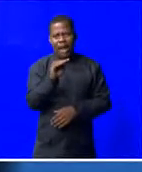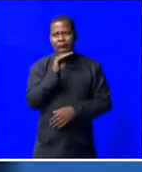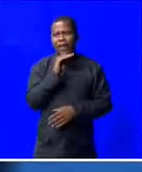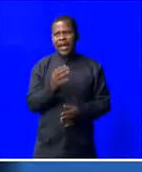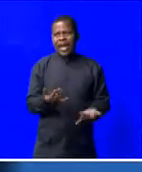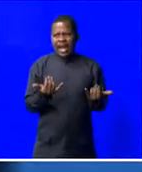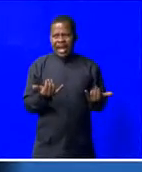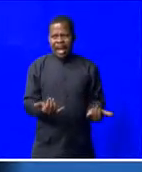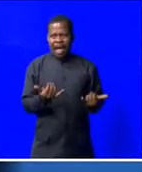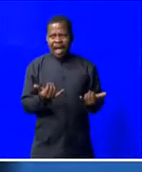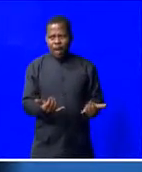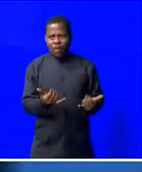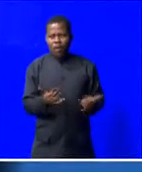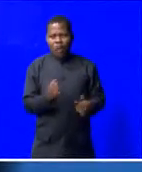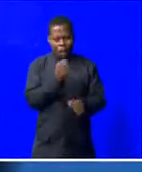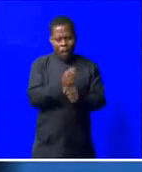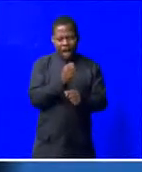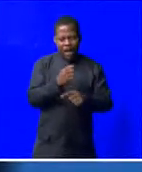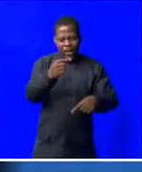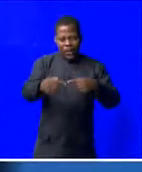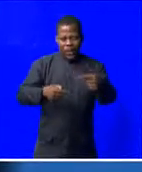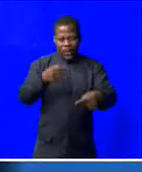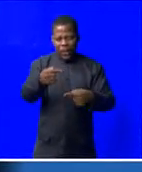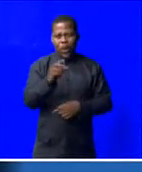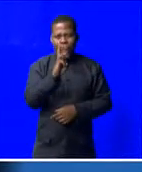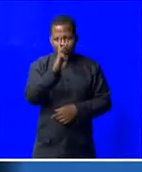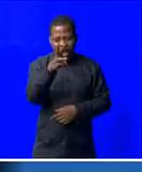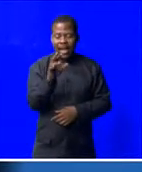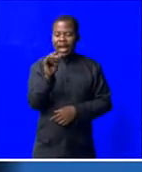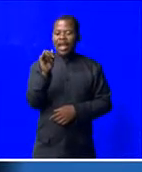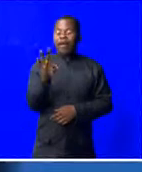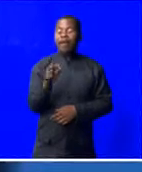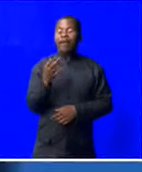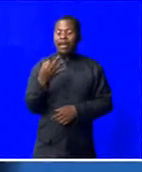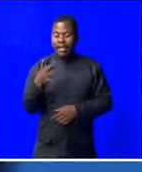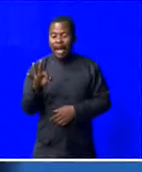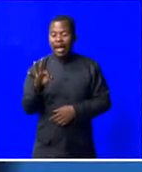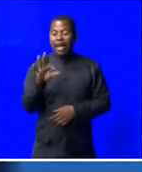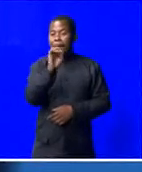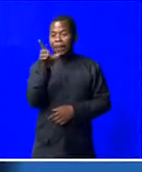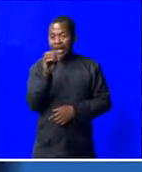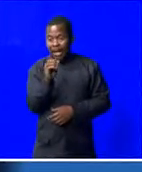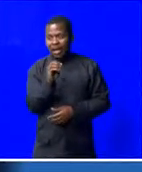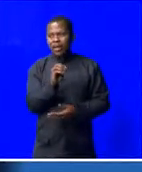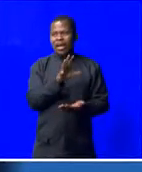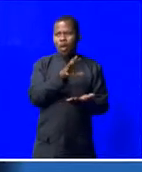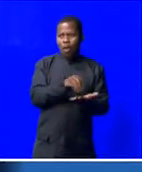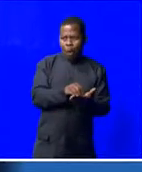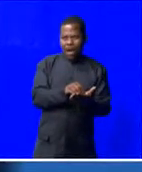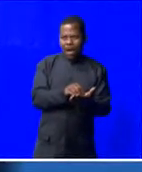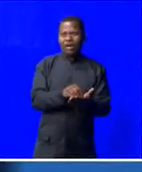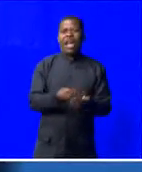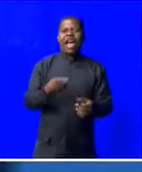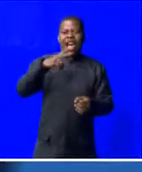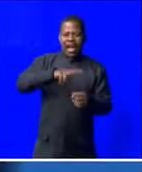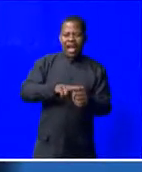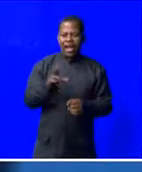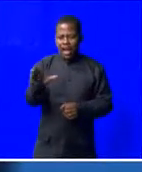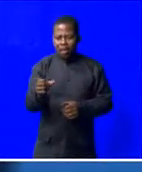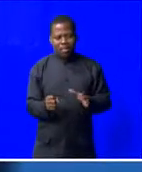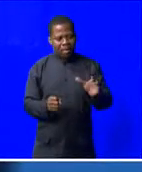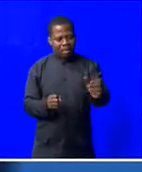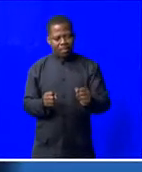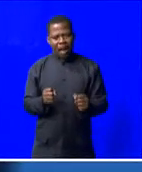fanele simqhubeka naso kancane nje sizama ukufika ku 30% kodwa lendlela loko sesifikile khona ngono kakhulu nalamanye